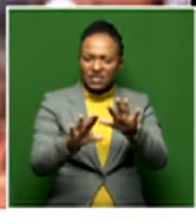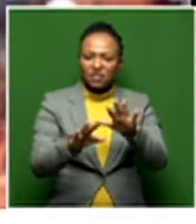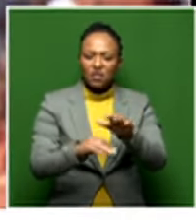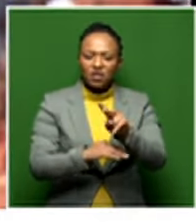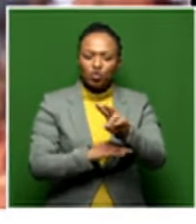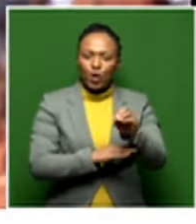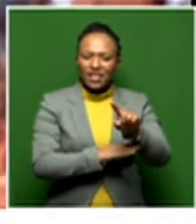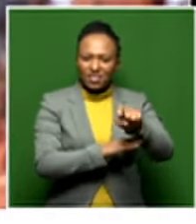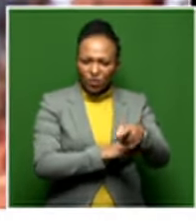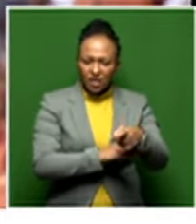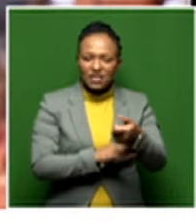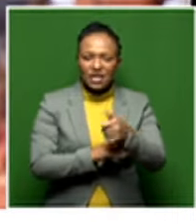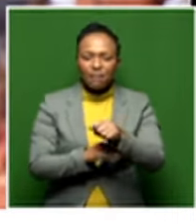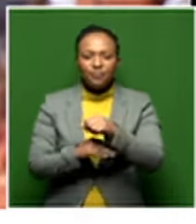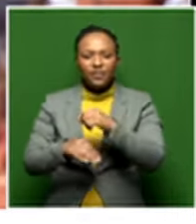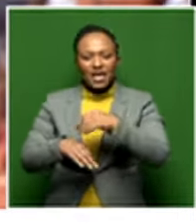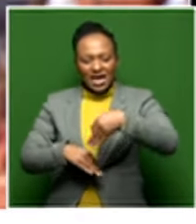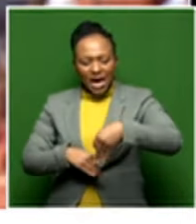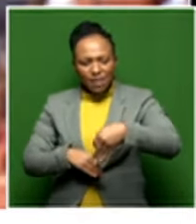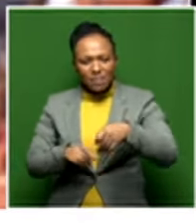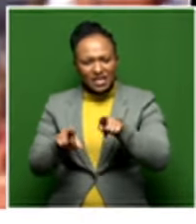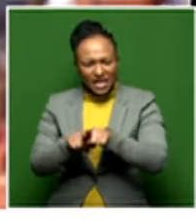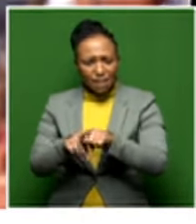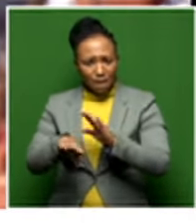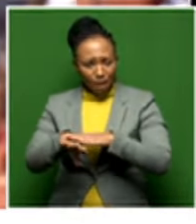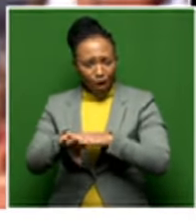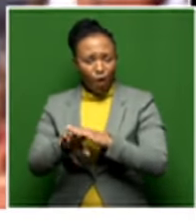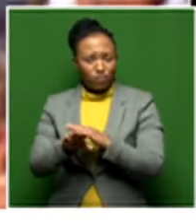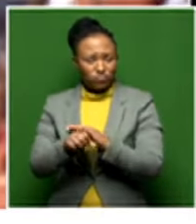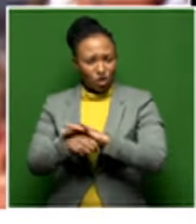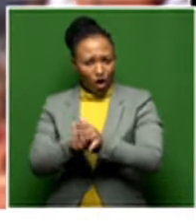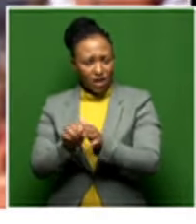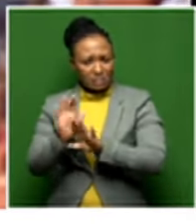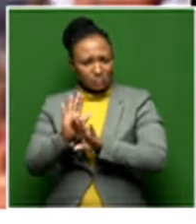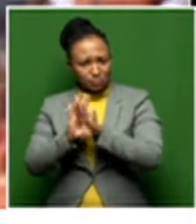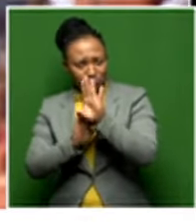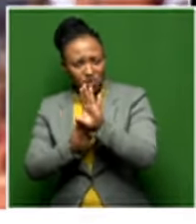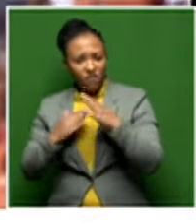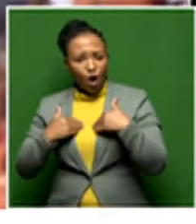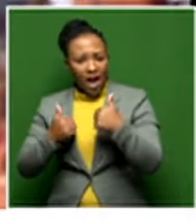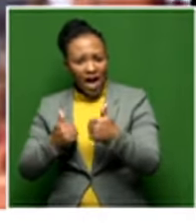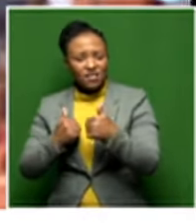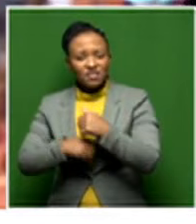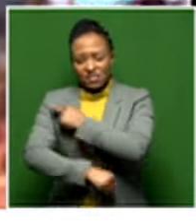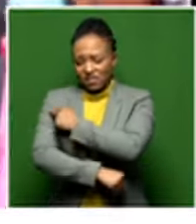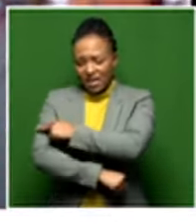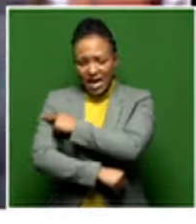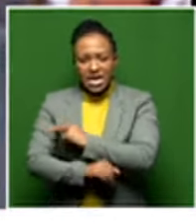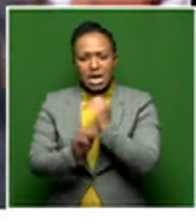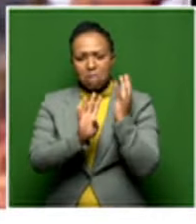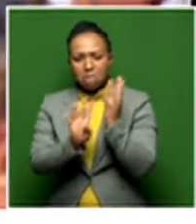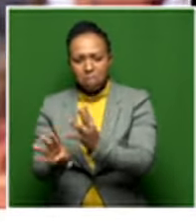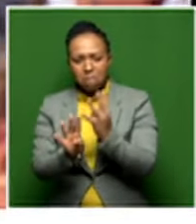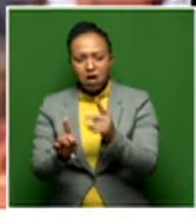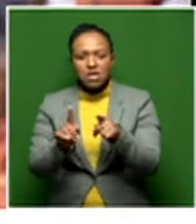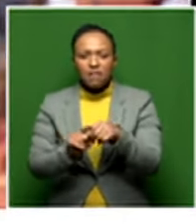cases. And Namibia is also starting to become overwhelmed in terms of their health facilities. Same like Namibia, same